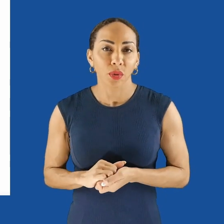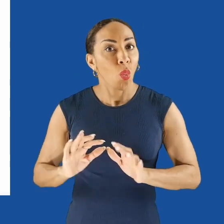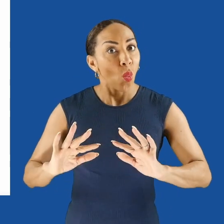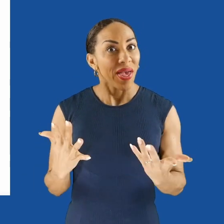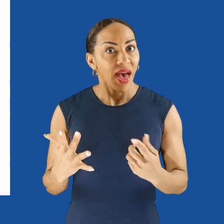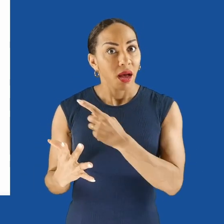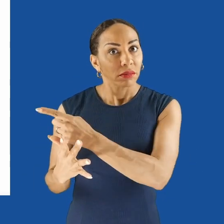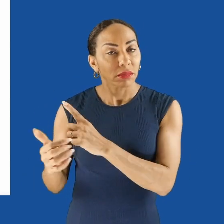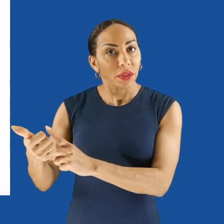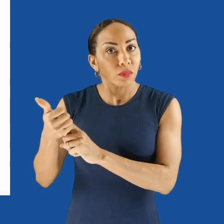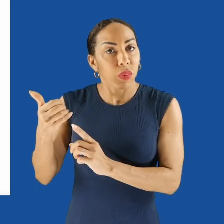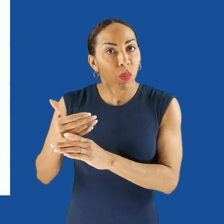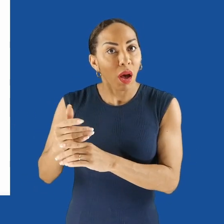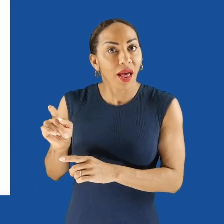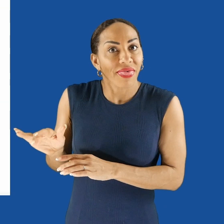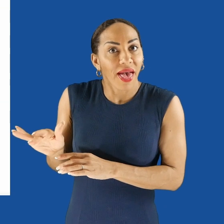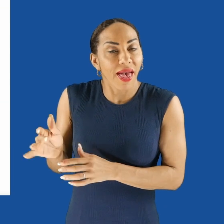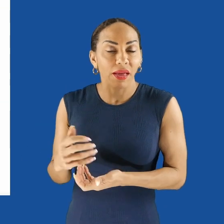Without this support,